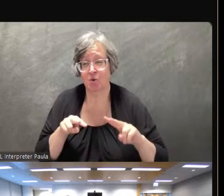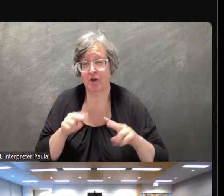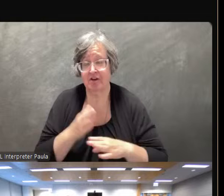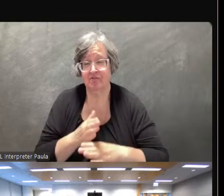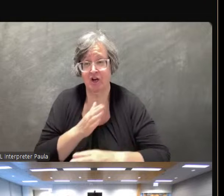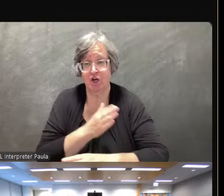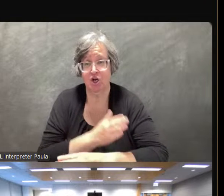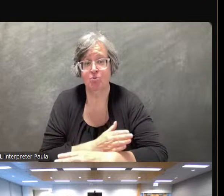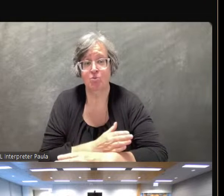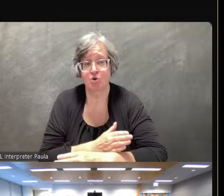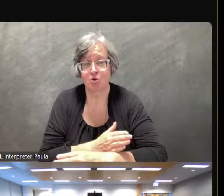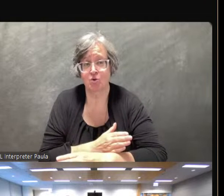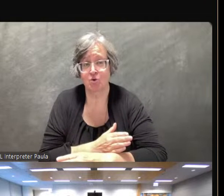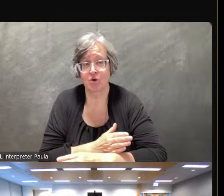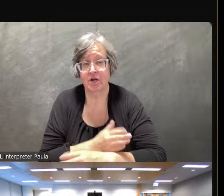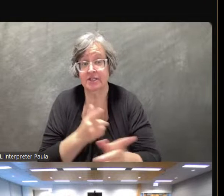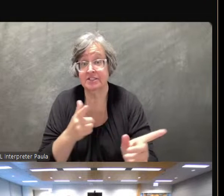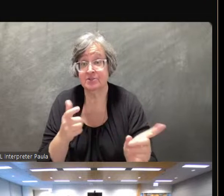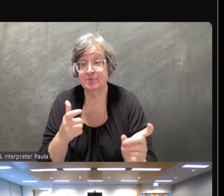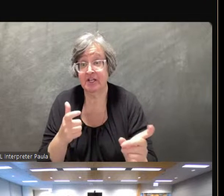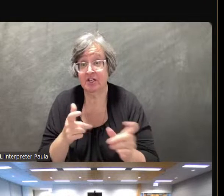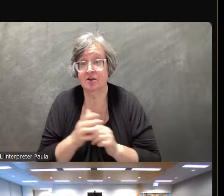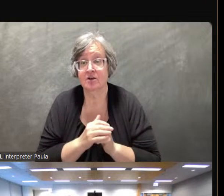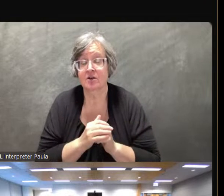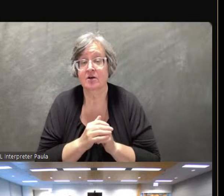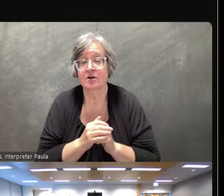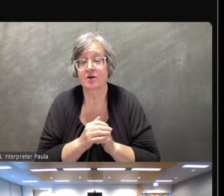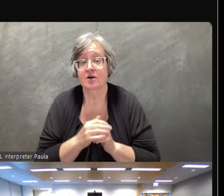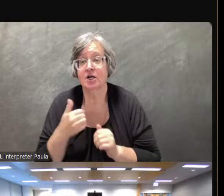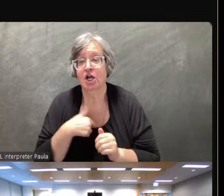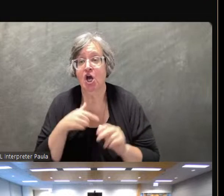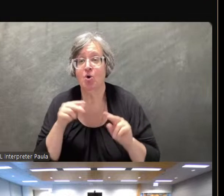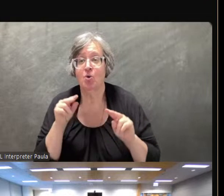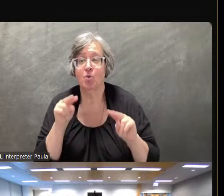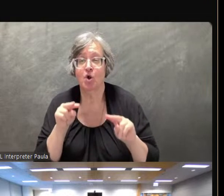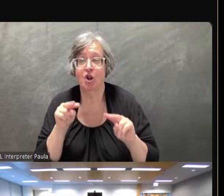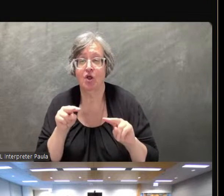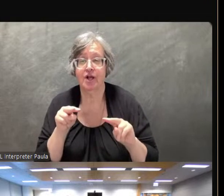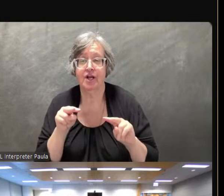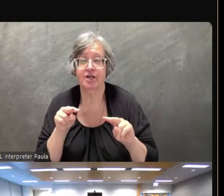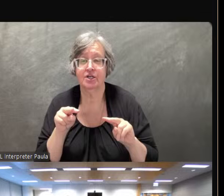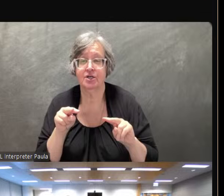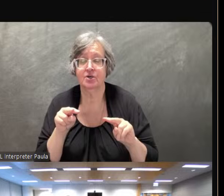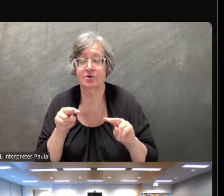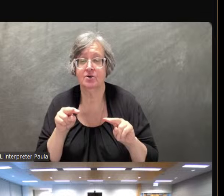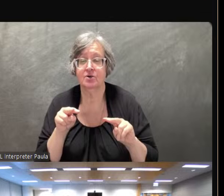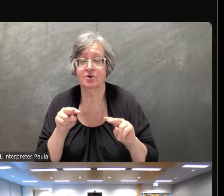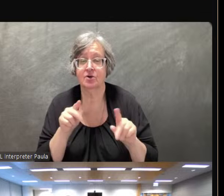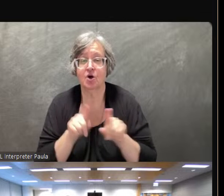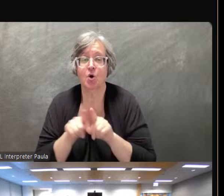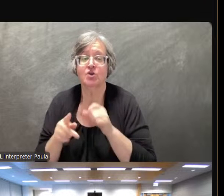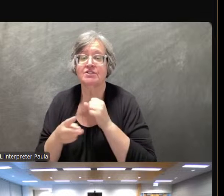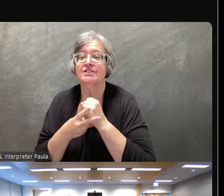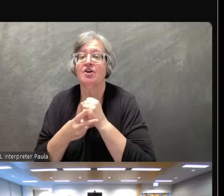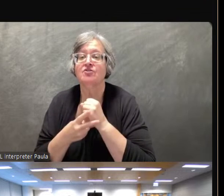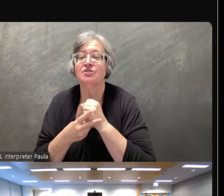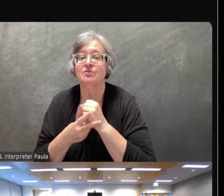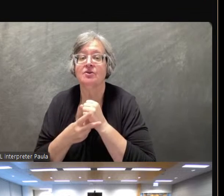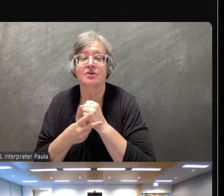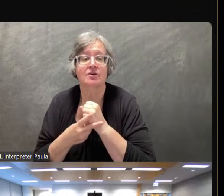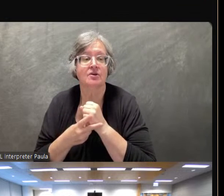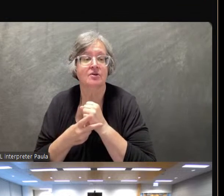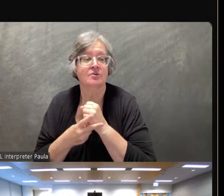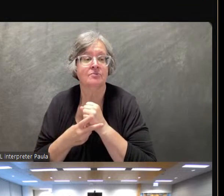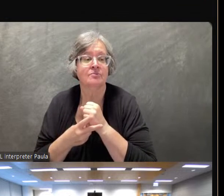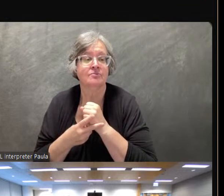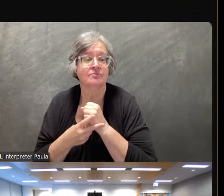improve speed, we are looking at also savings in terms of energy and greenhouse